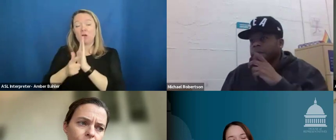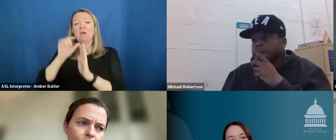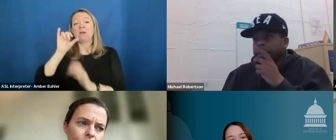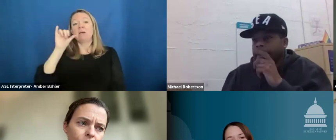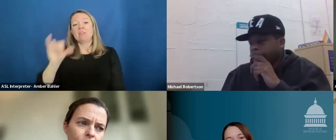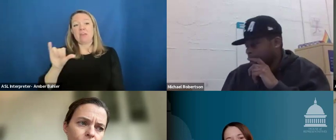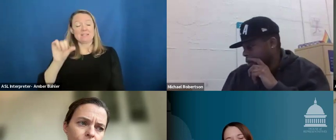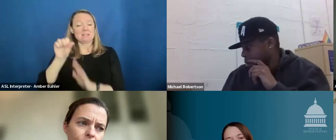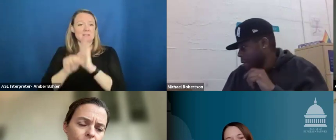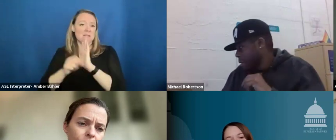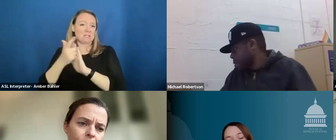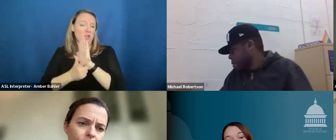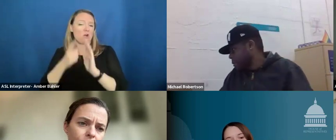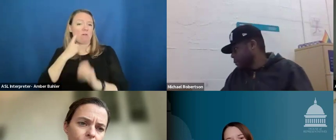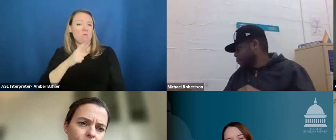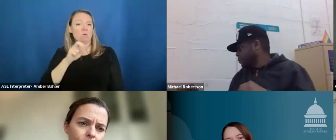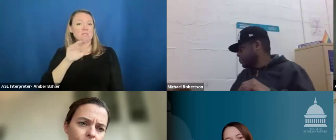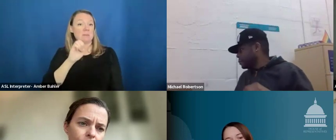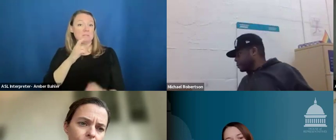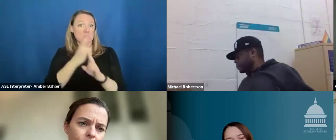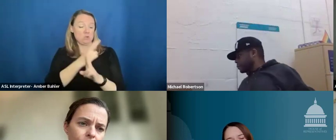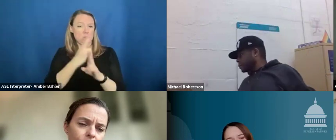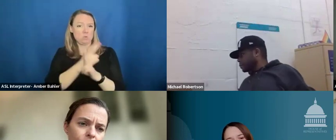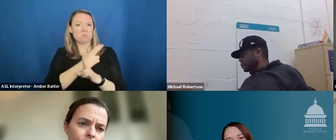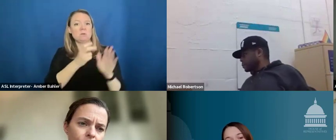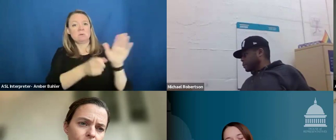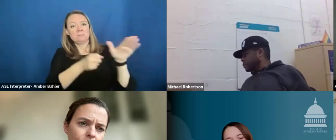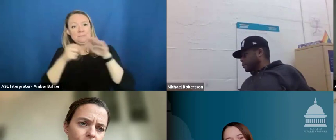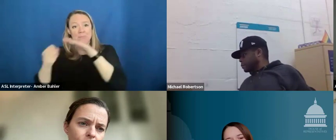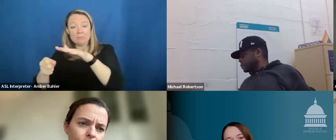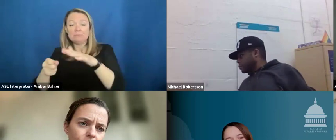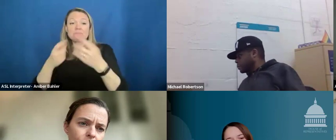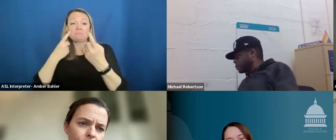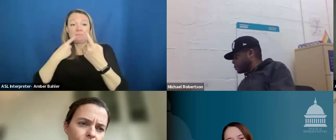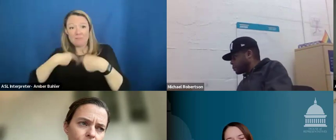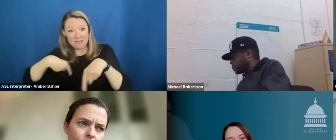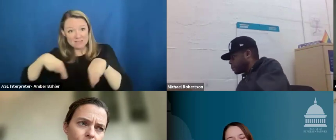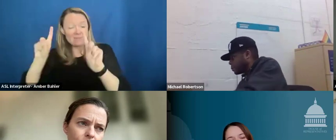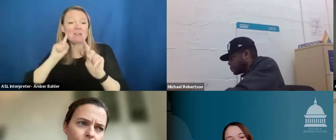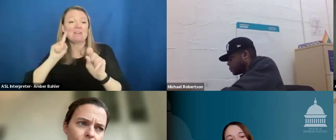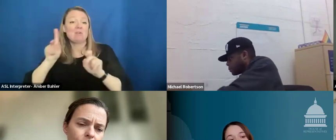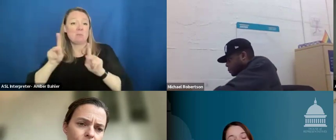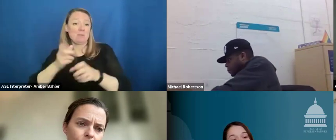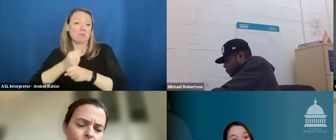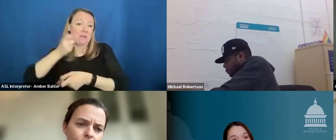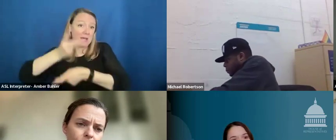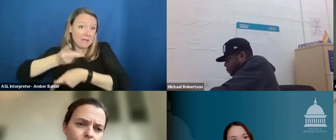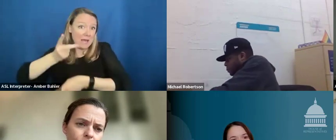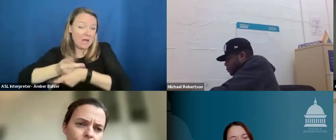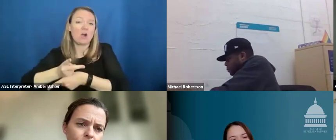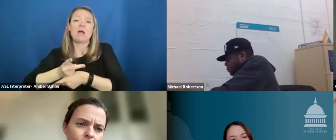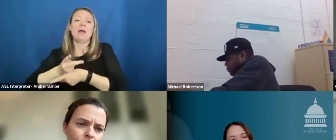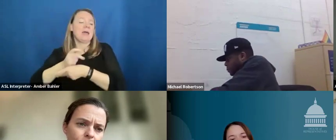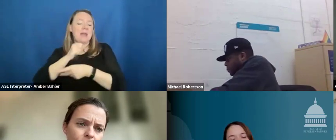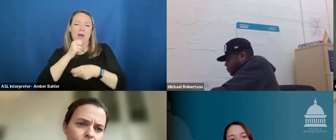provision. It is wildly effective for people who've received care under it and wildly underutilized. Tragically, we all know there's no shortage